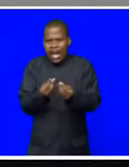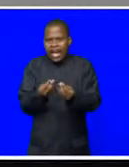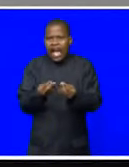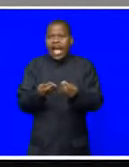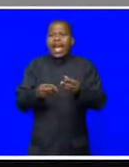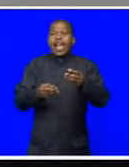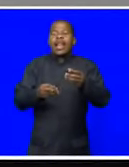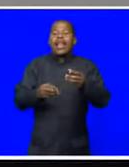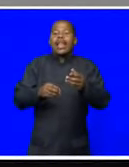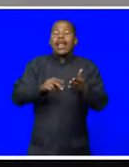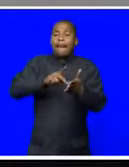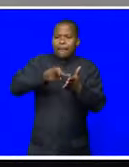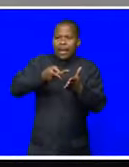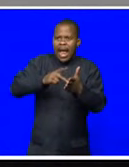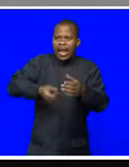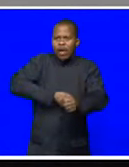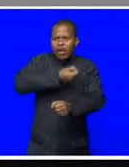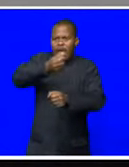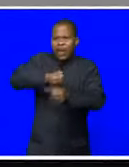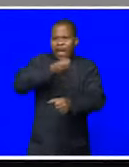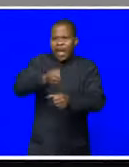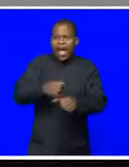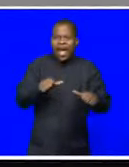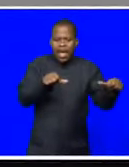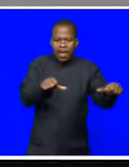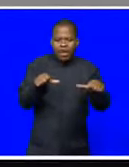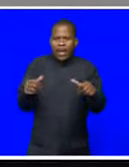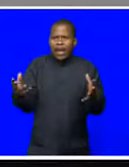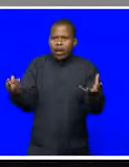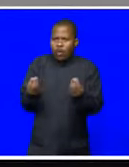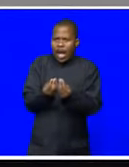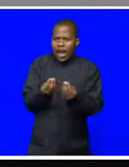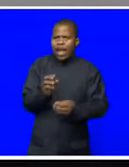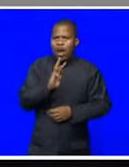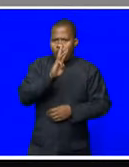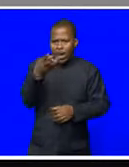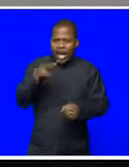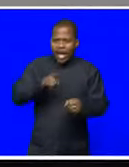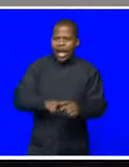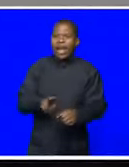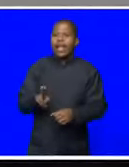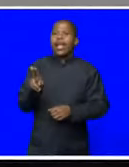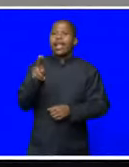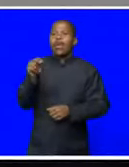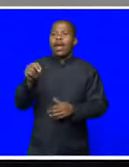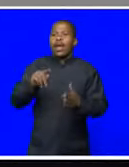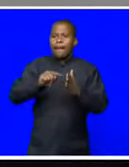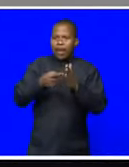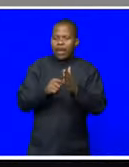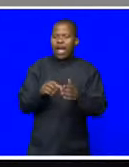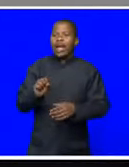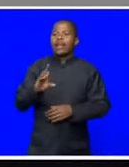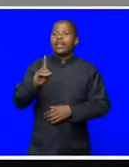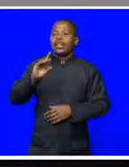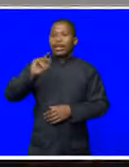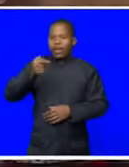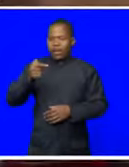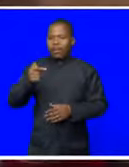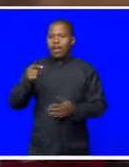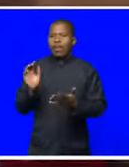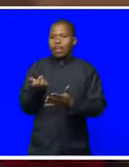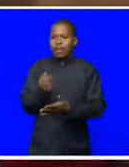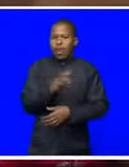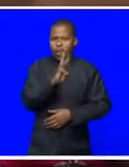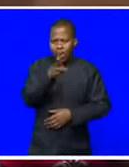with a common purpose of creating the desired sustainable development in our country. The Speaker of